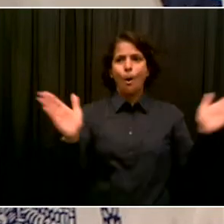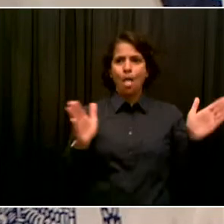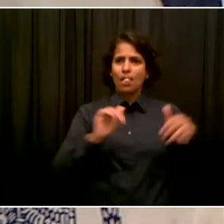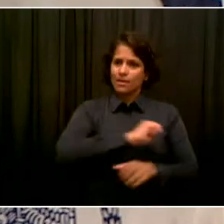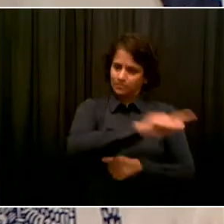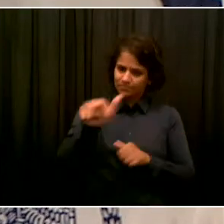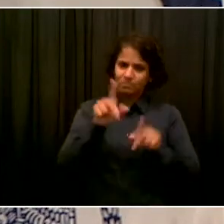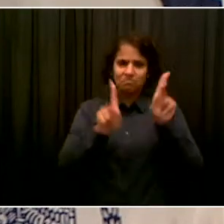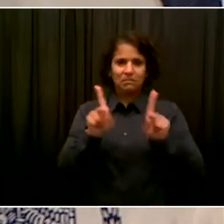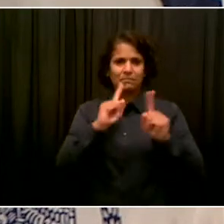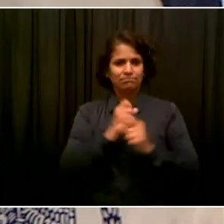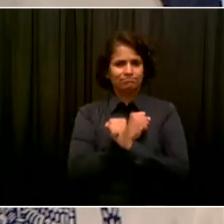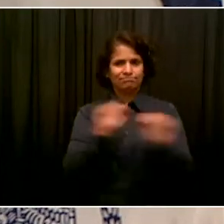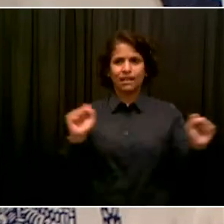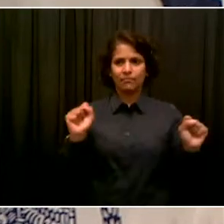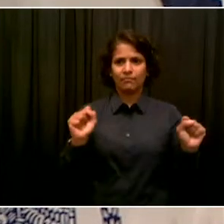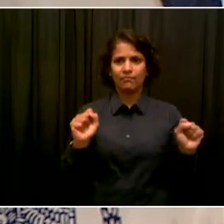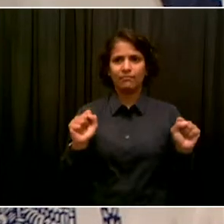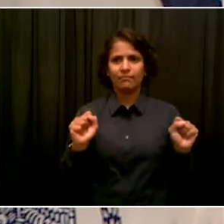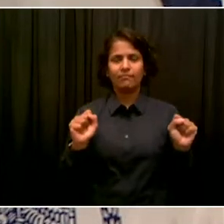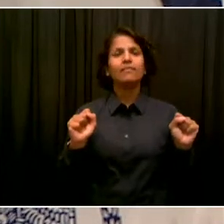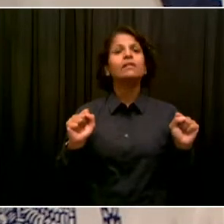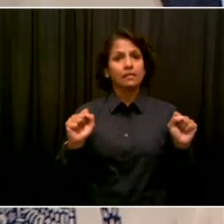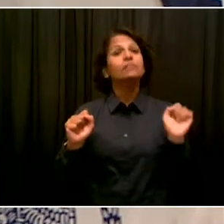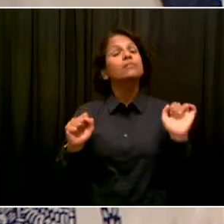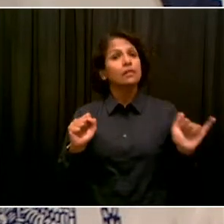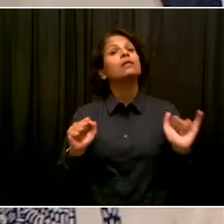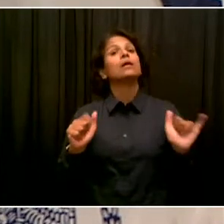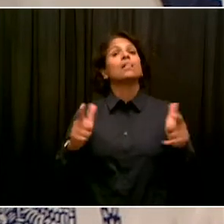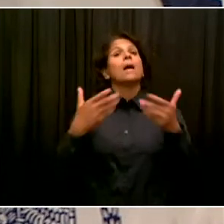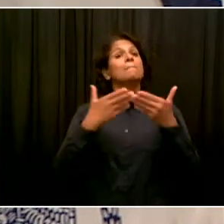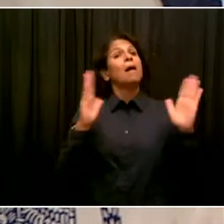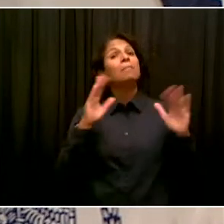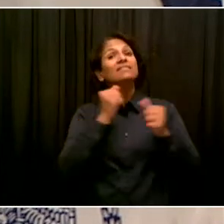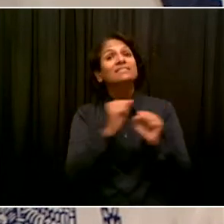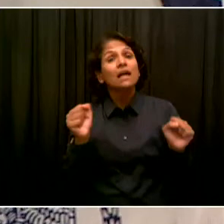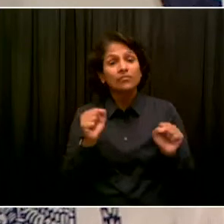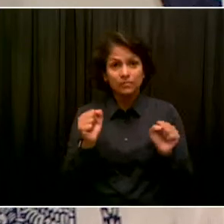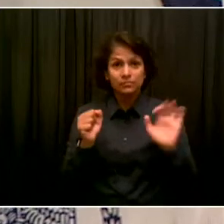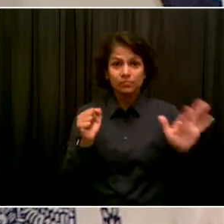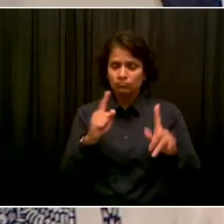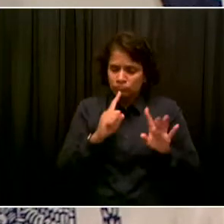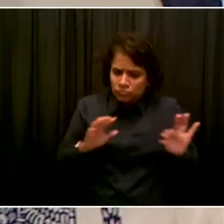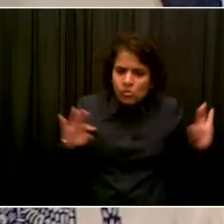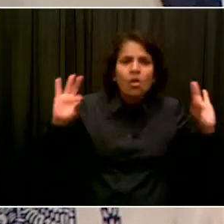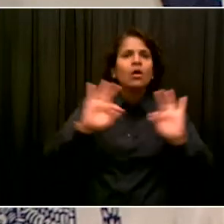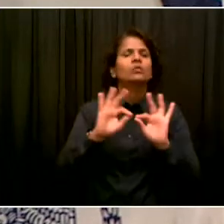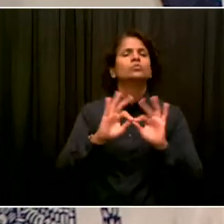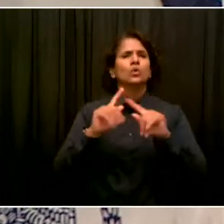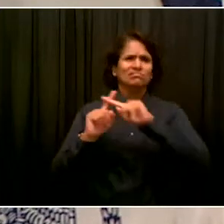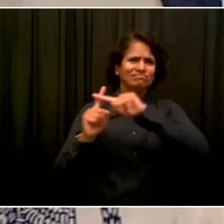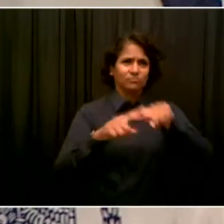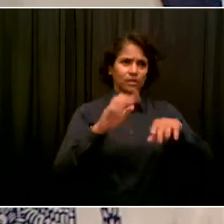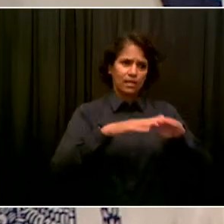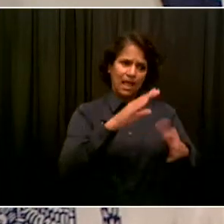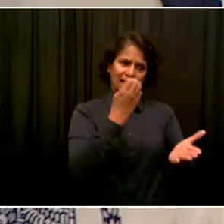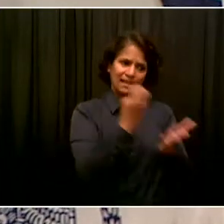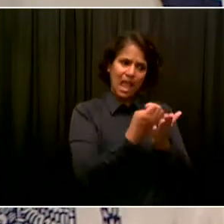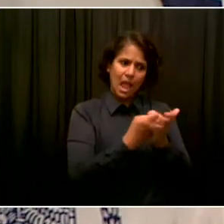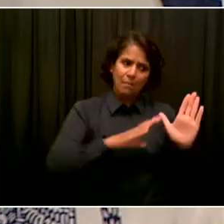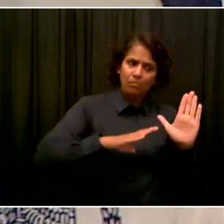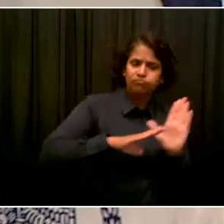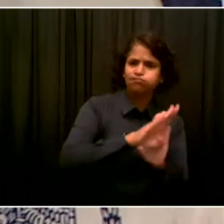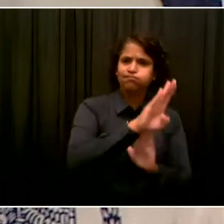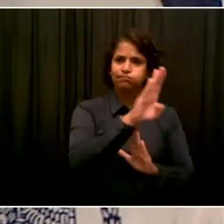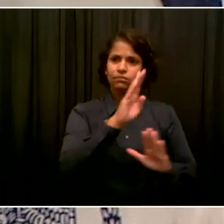our recovery. And our recovery will also help us to move along our progress on public safety. Yesterday, we announced something really